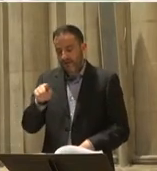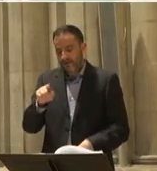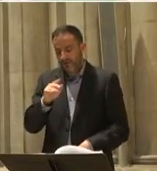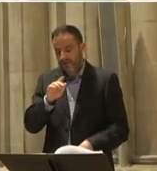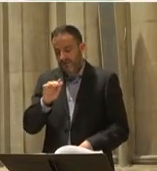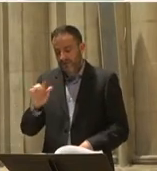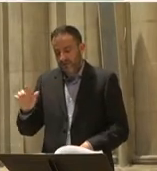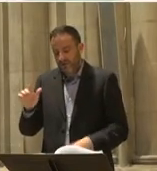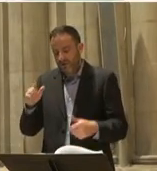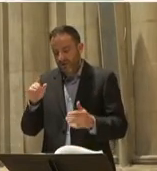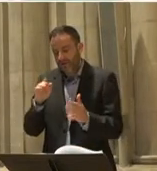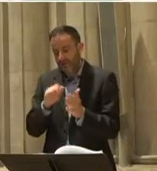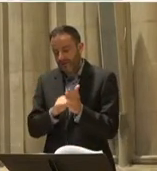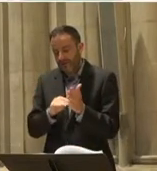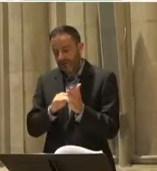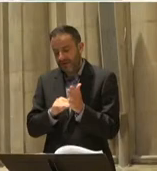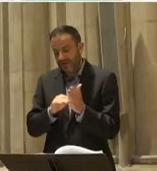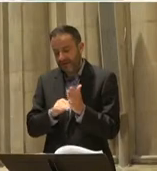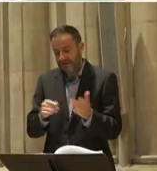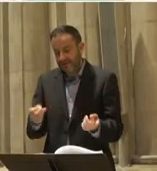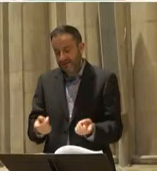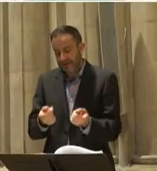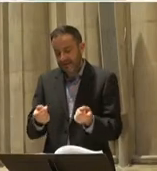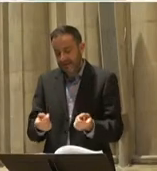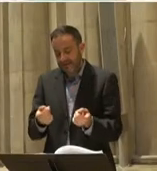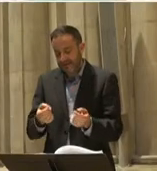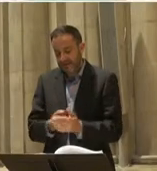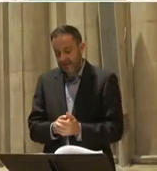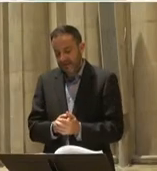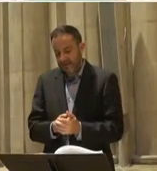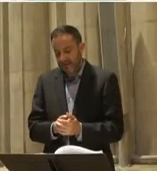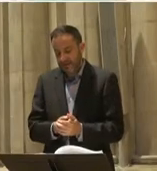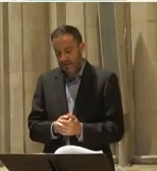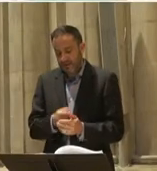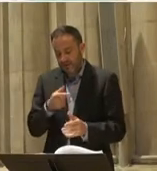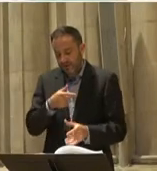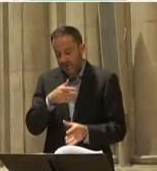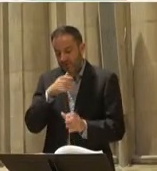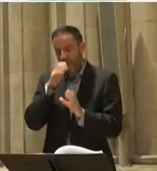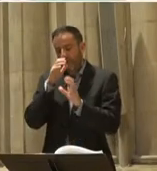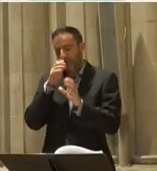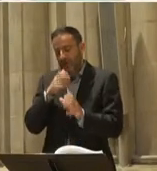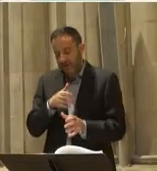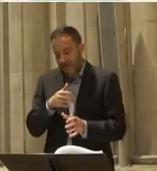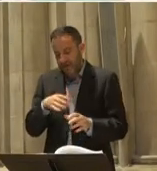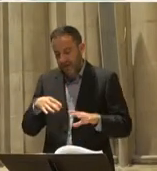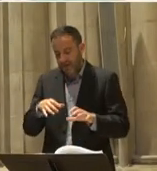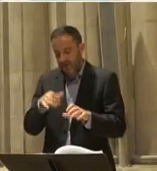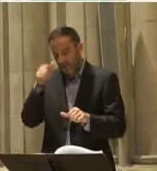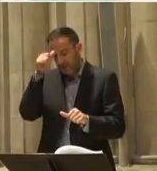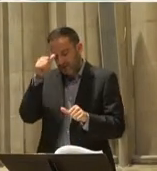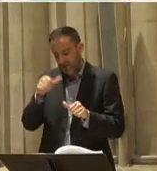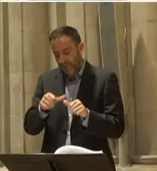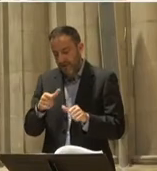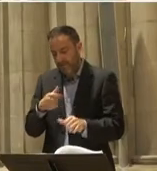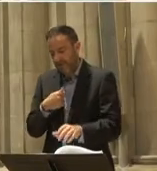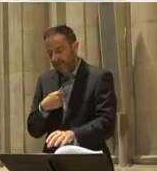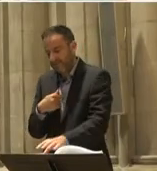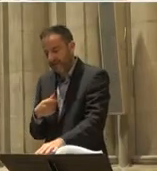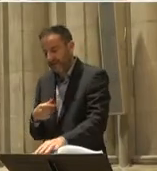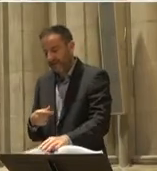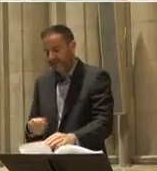for you and for all for the forgiveness of sins. Whenever you drink it, do this for